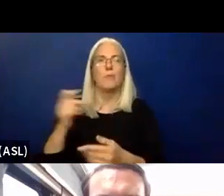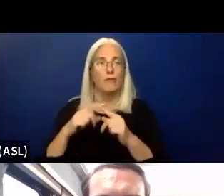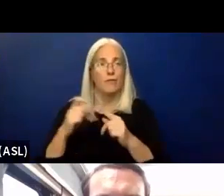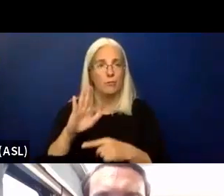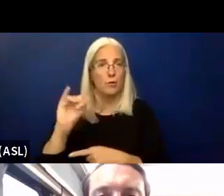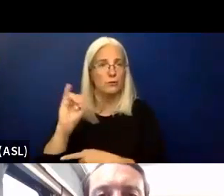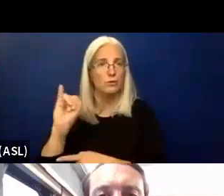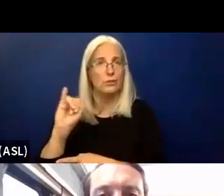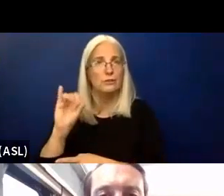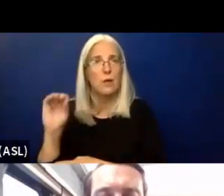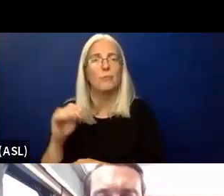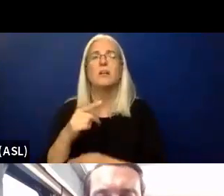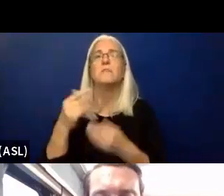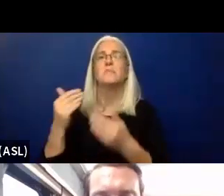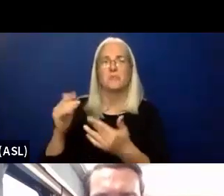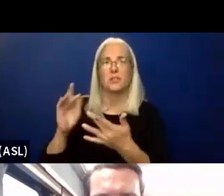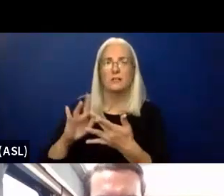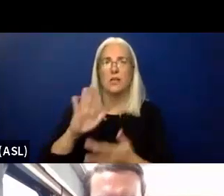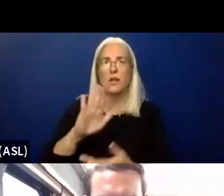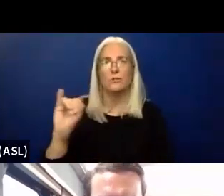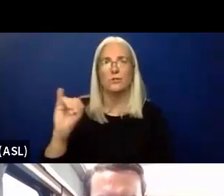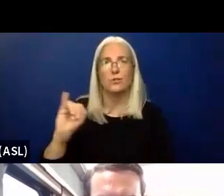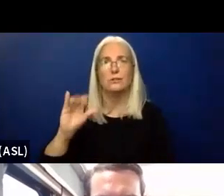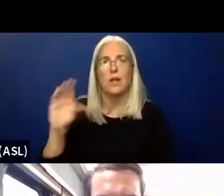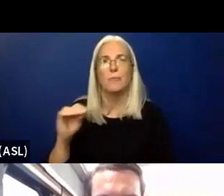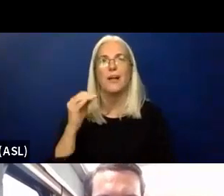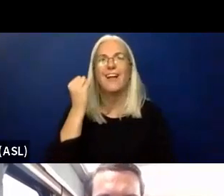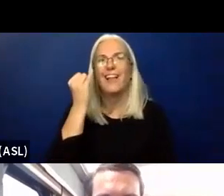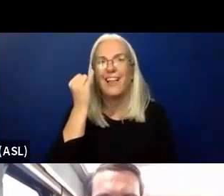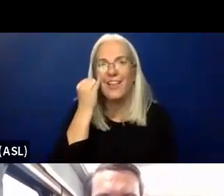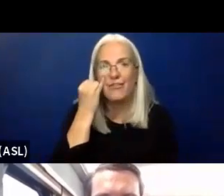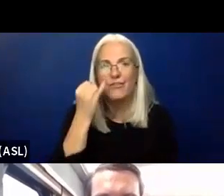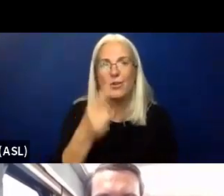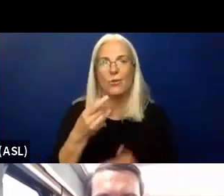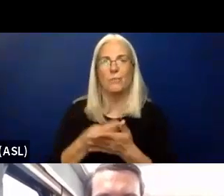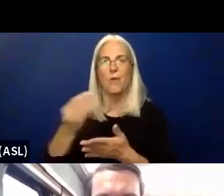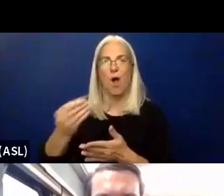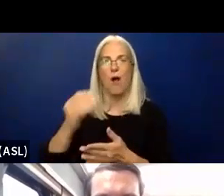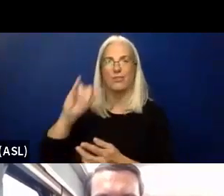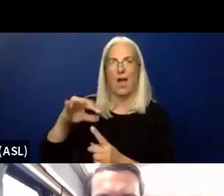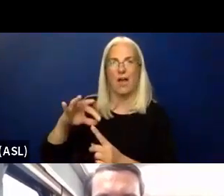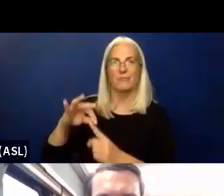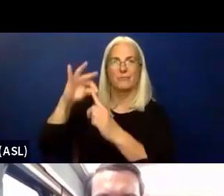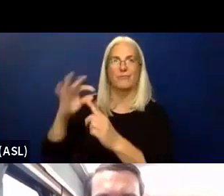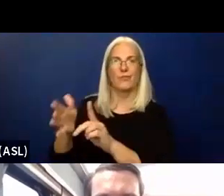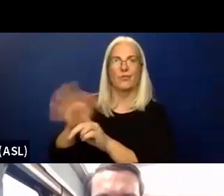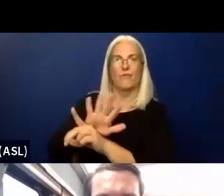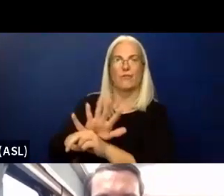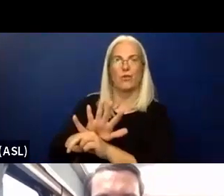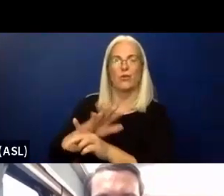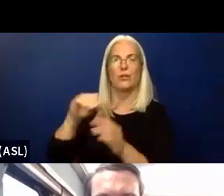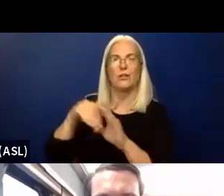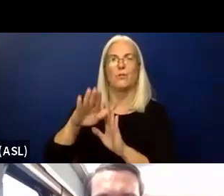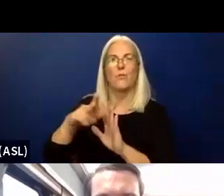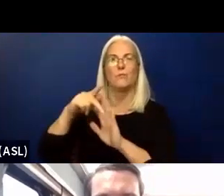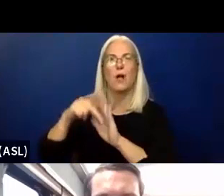your insurance company if you have that coverage. And again, you can get that information at the LAC.